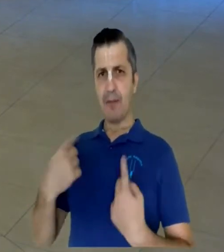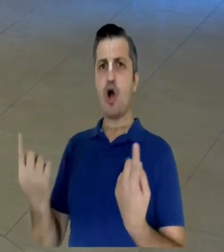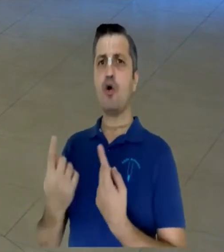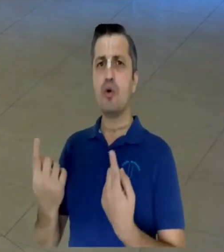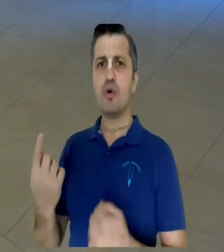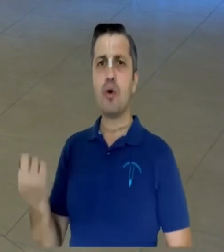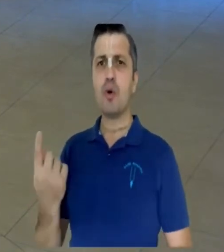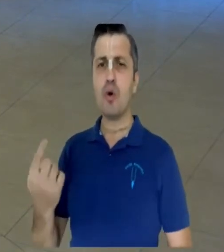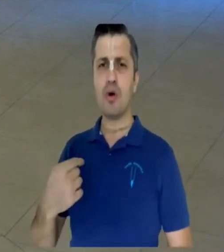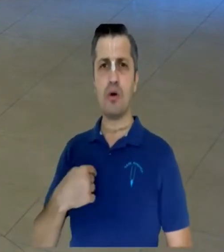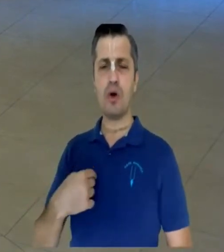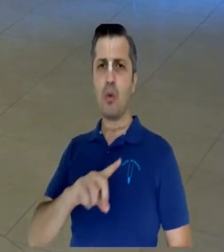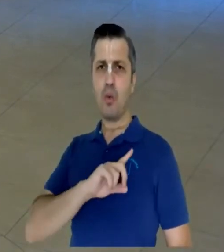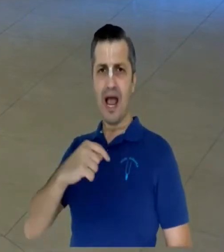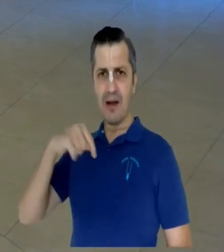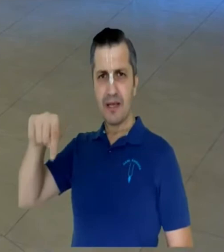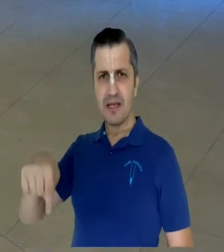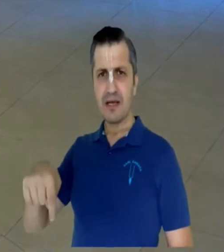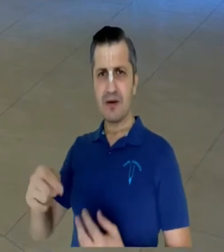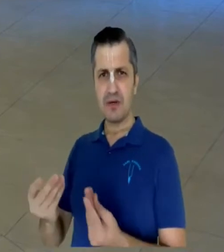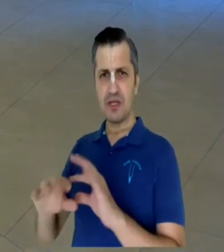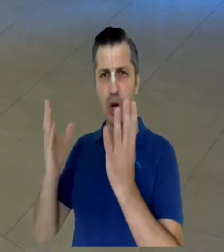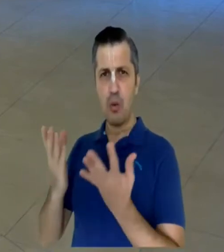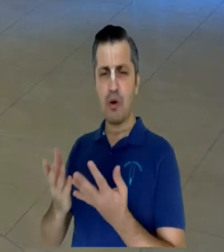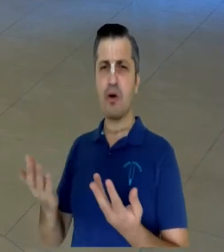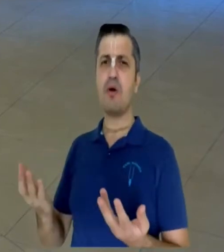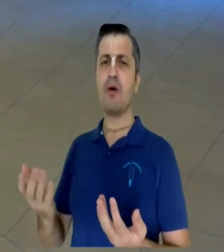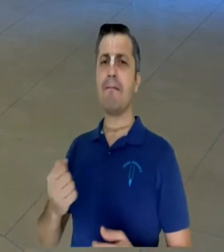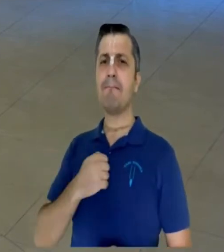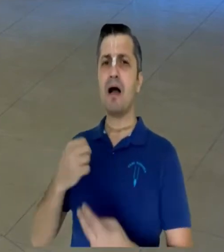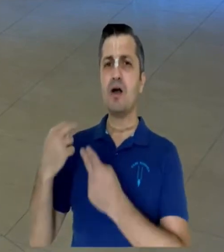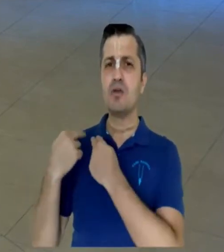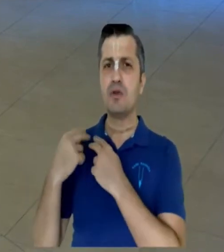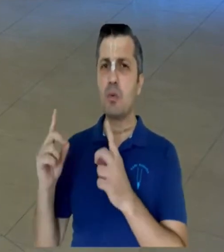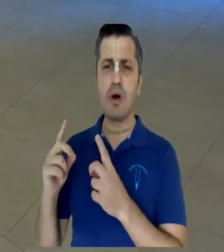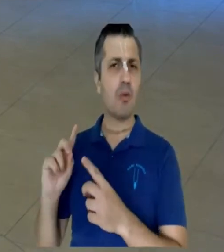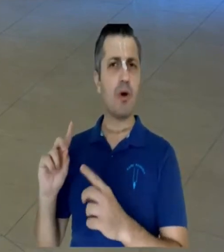here, and then what do we have to do as a result.